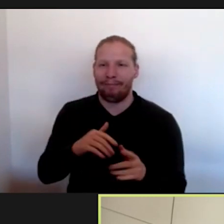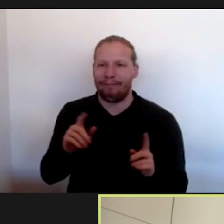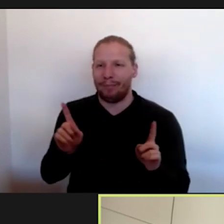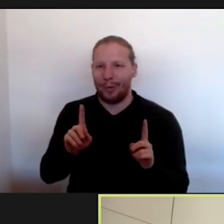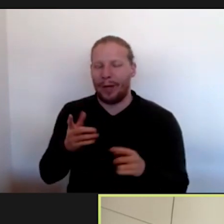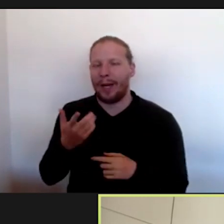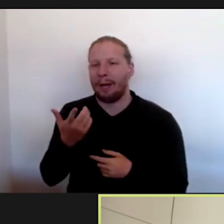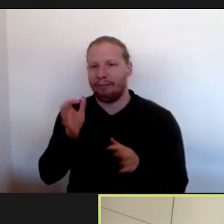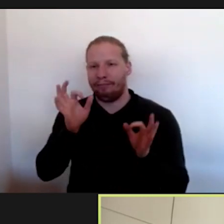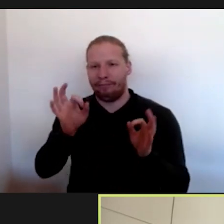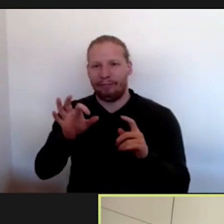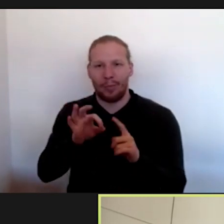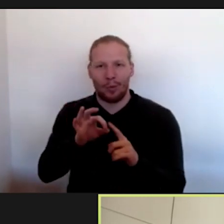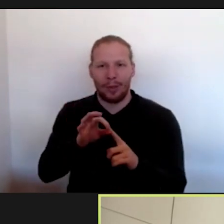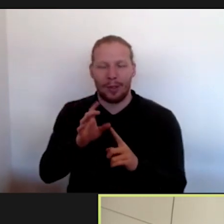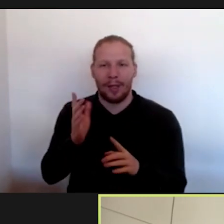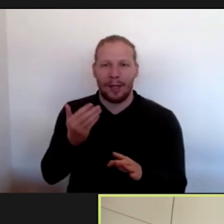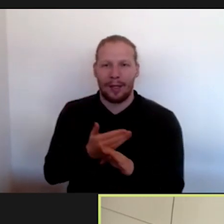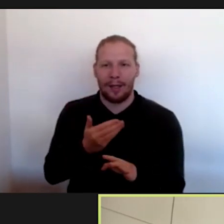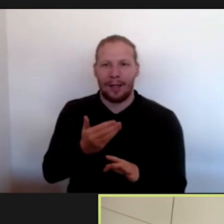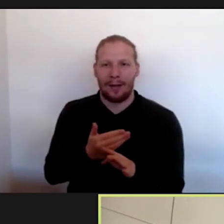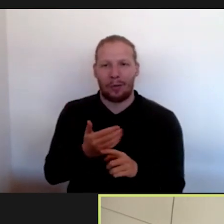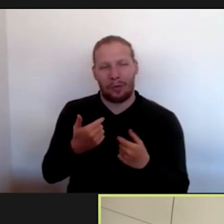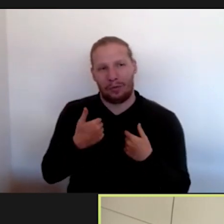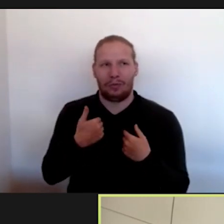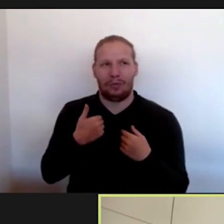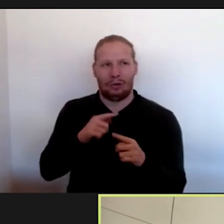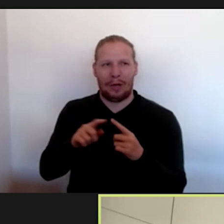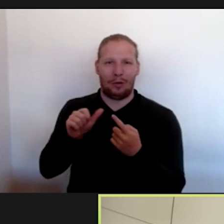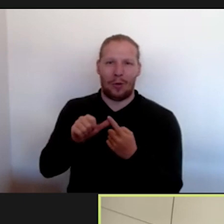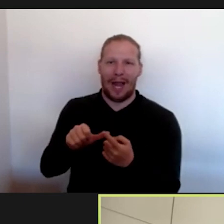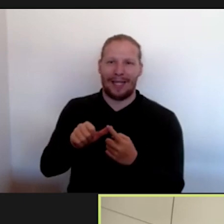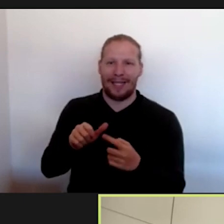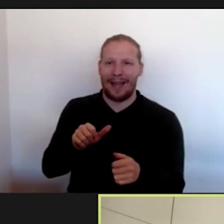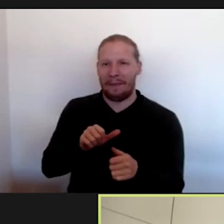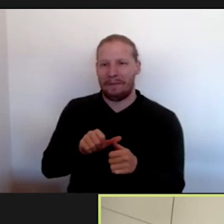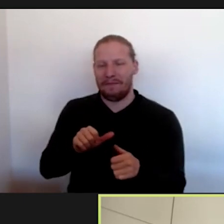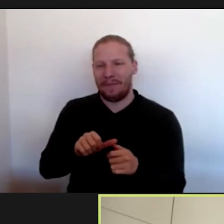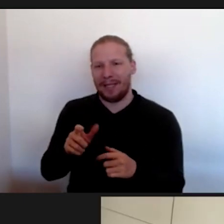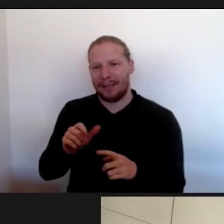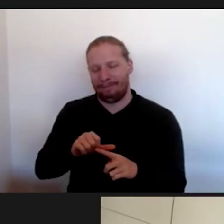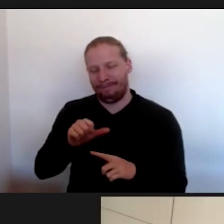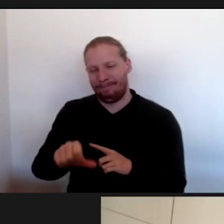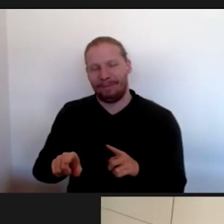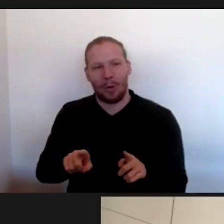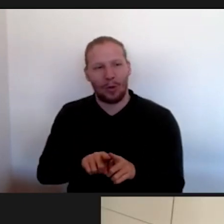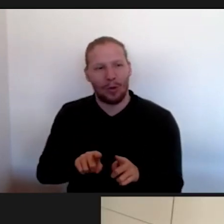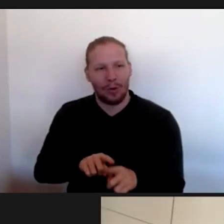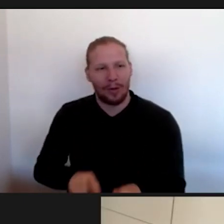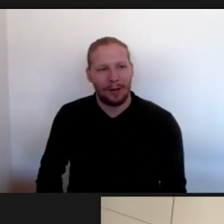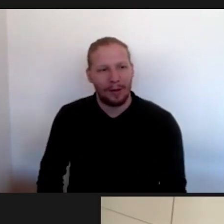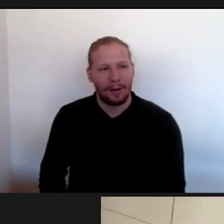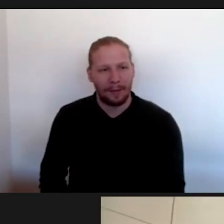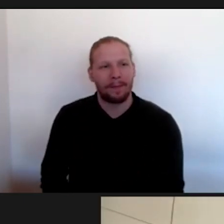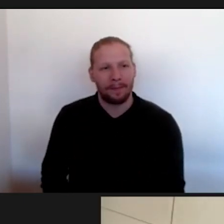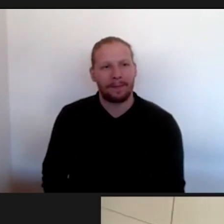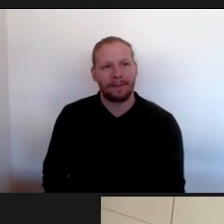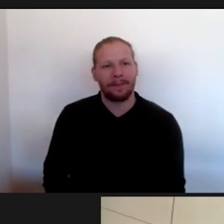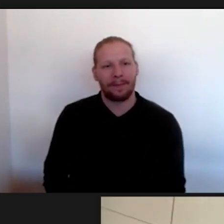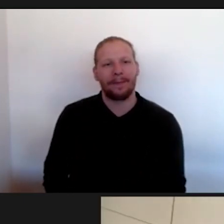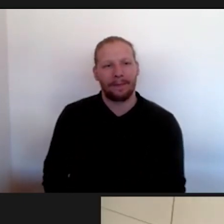we'll work as well to answer some of them as well after this. Okay, kia ora. Thank you so much. Thank you so much,